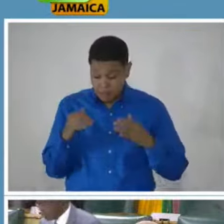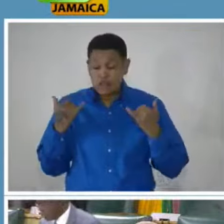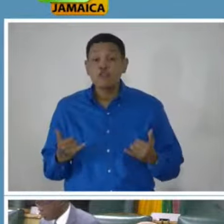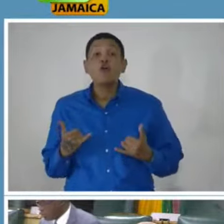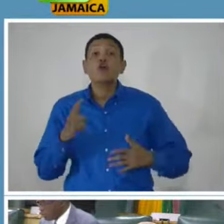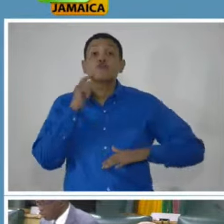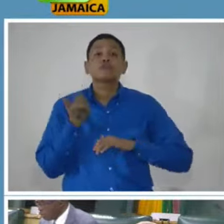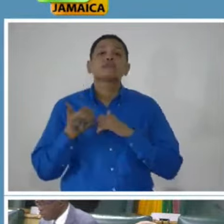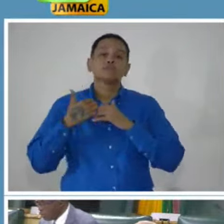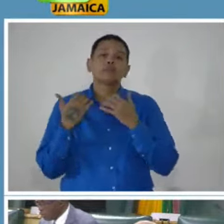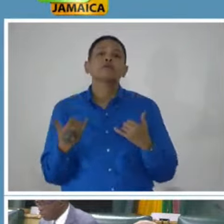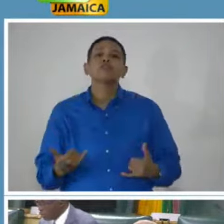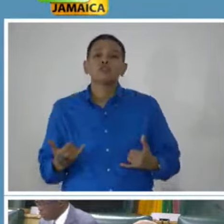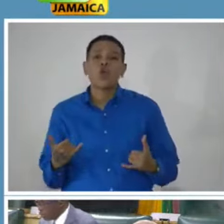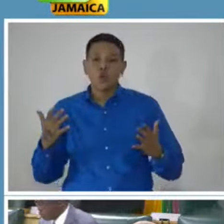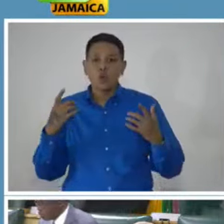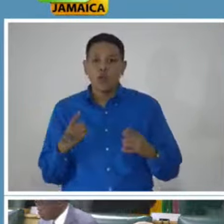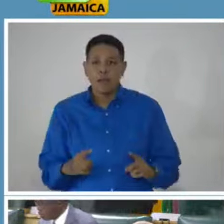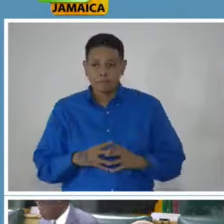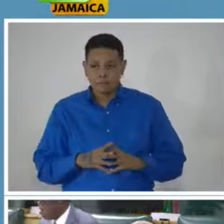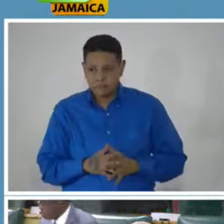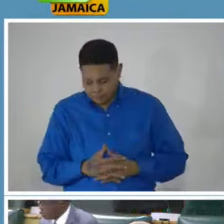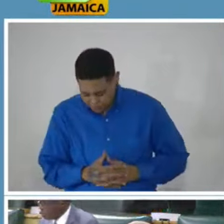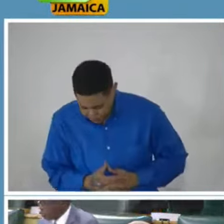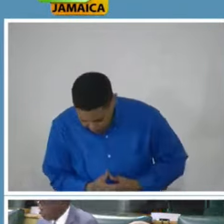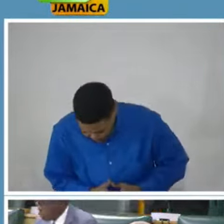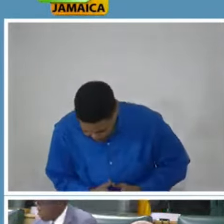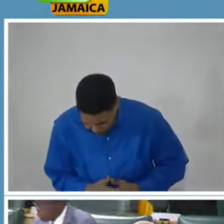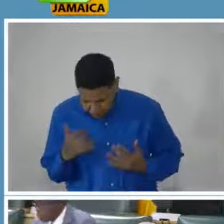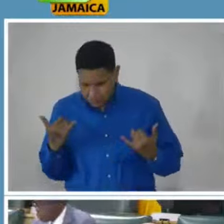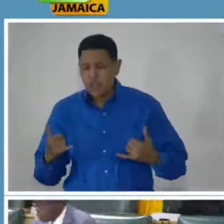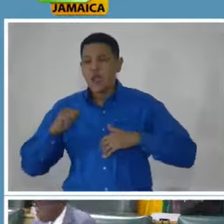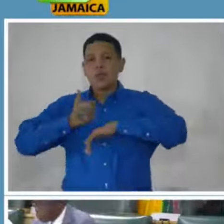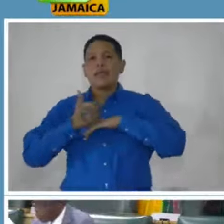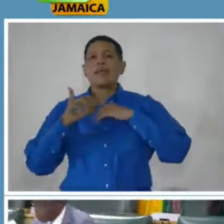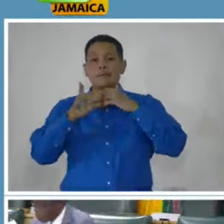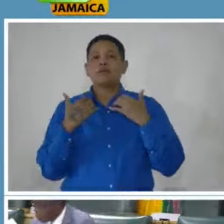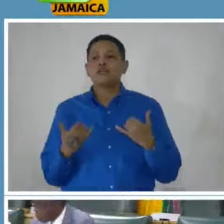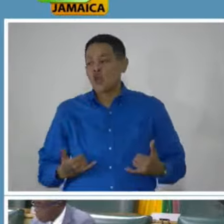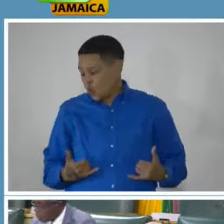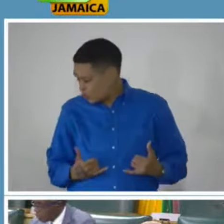being implemented. Yes, it is being implemented.